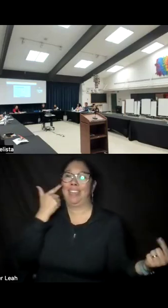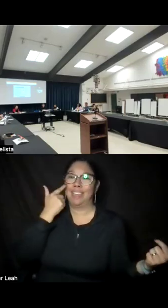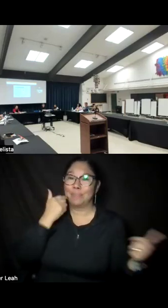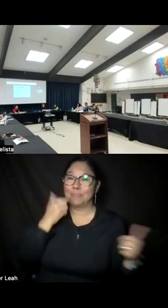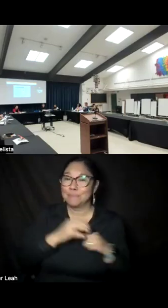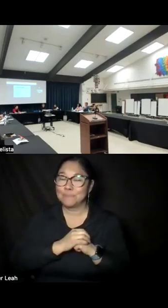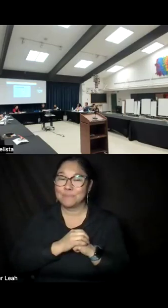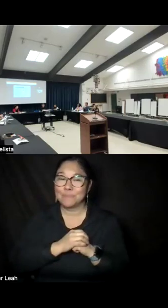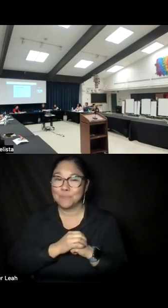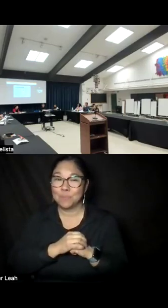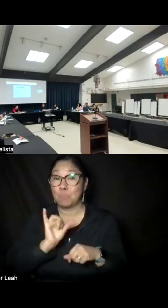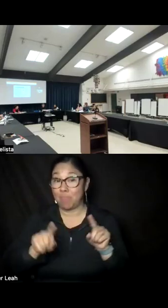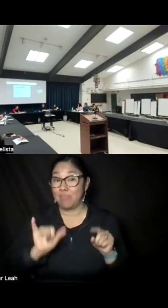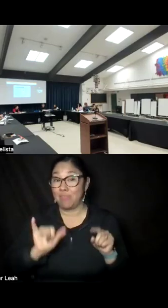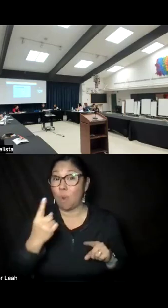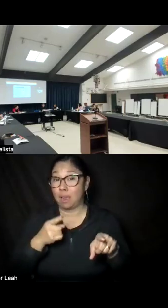So that one,